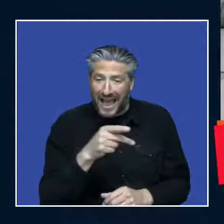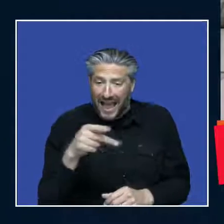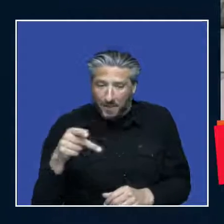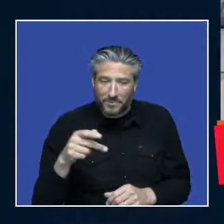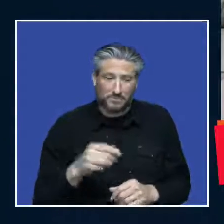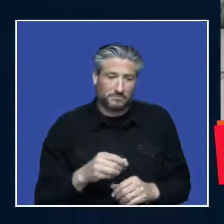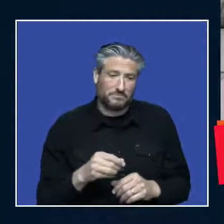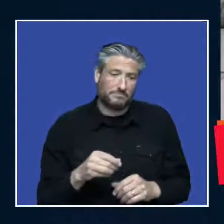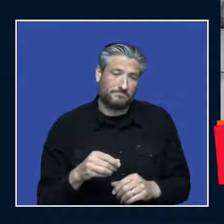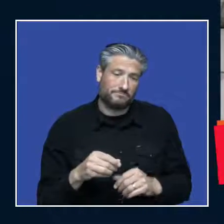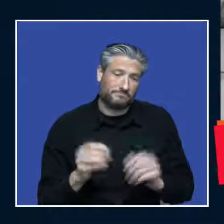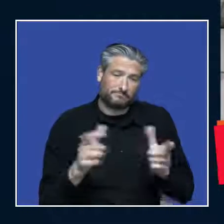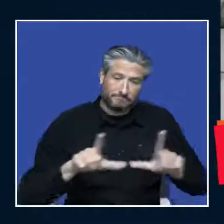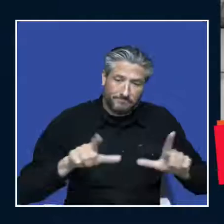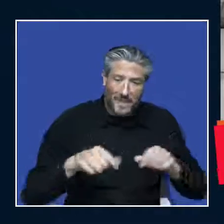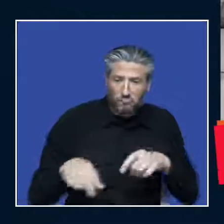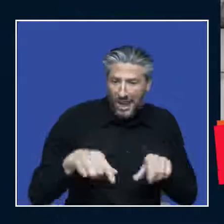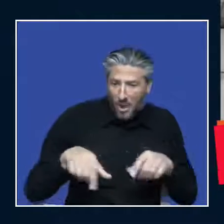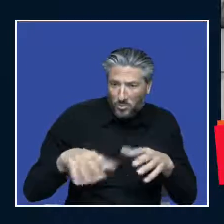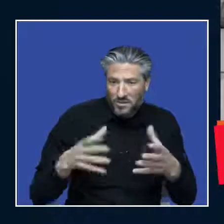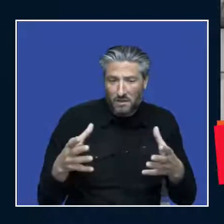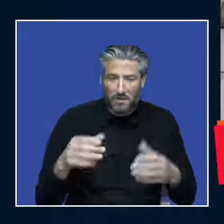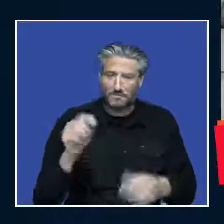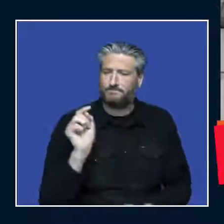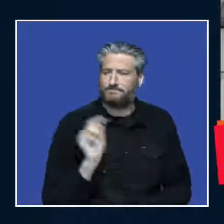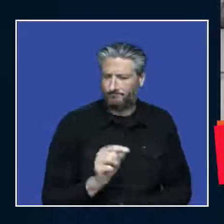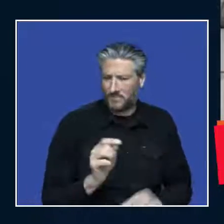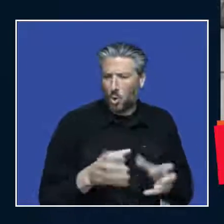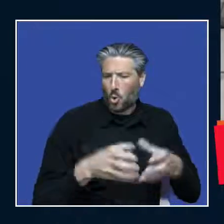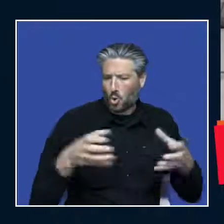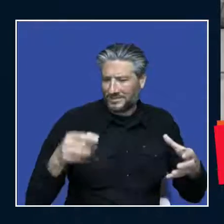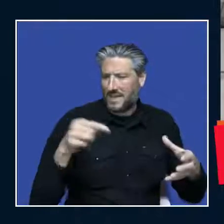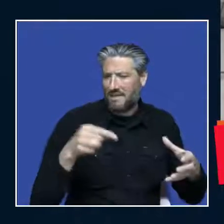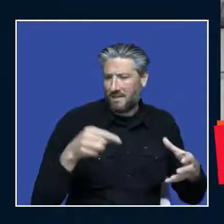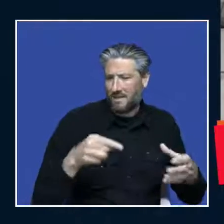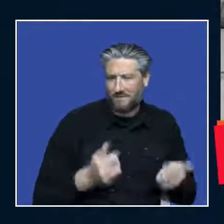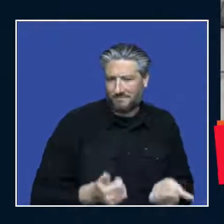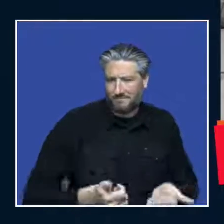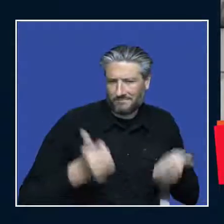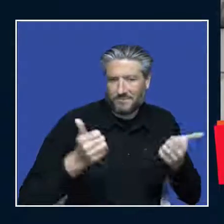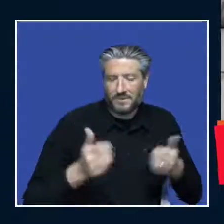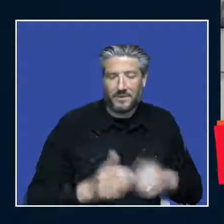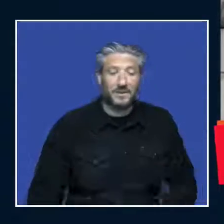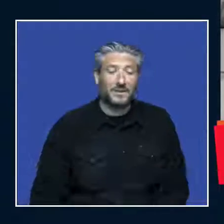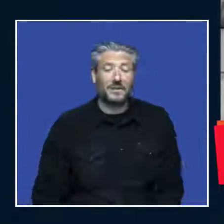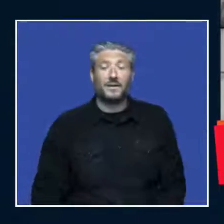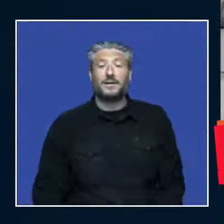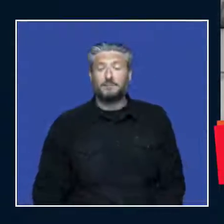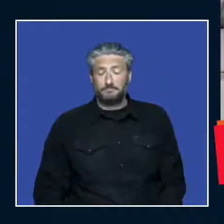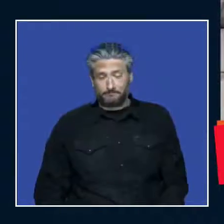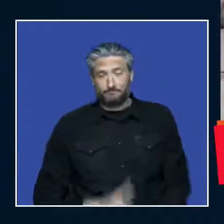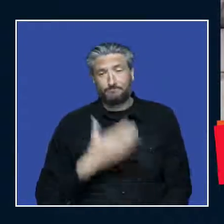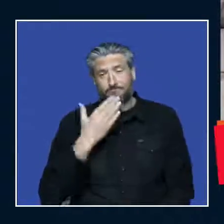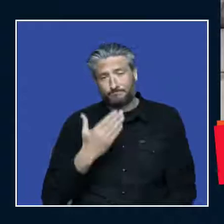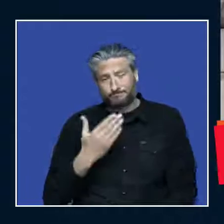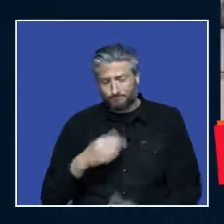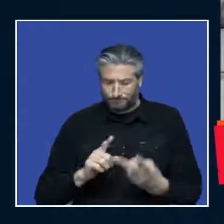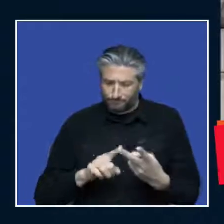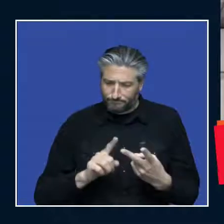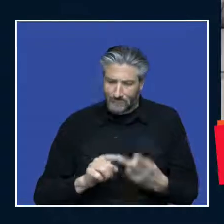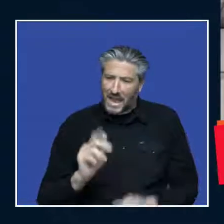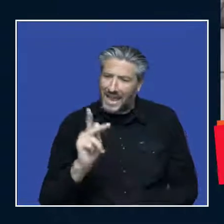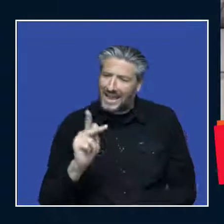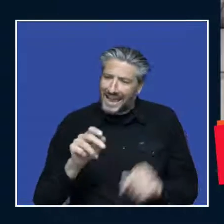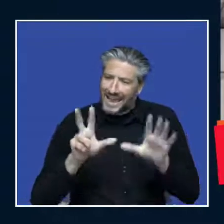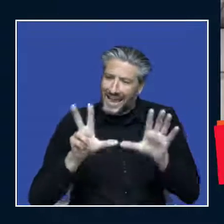containers. Fantastic. And then the other question was around the Kubernetes